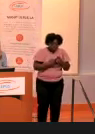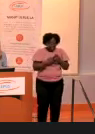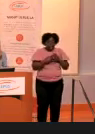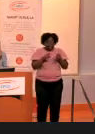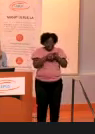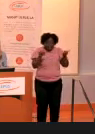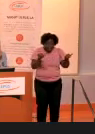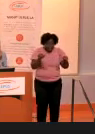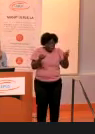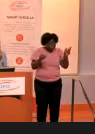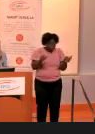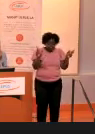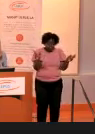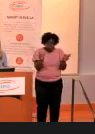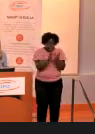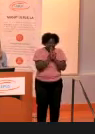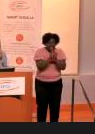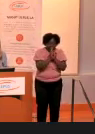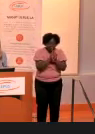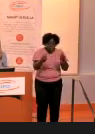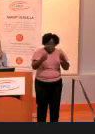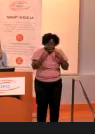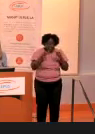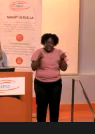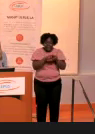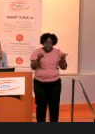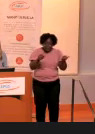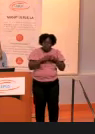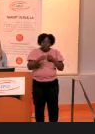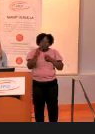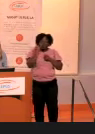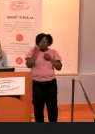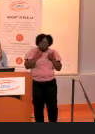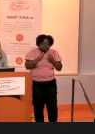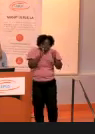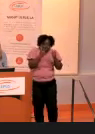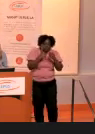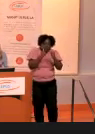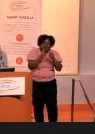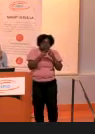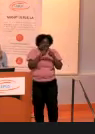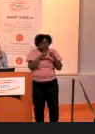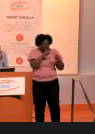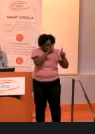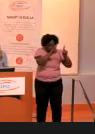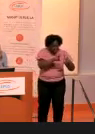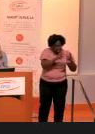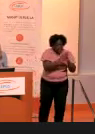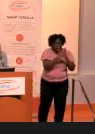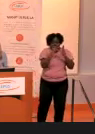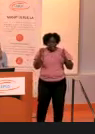time. And I think that if we're trying to replicate what was done in the trials, we need to